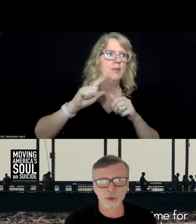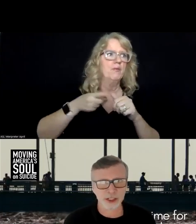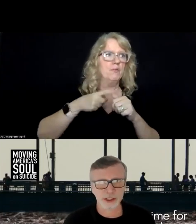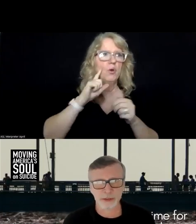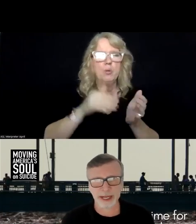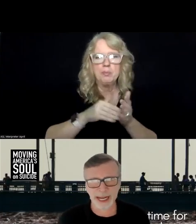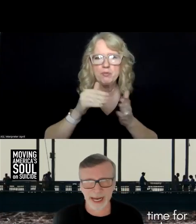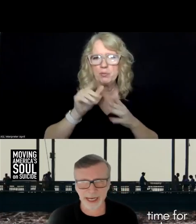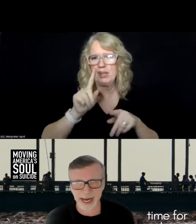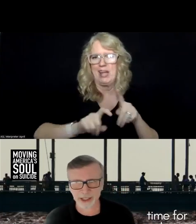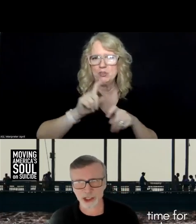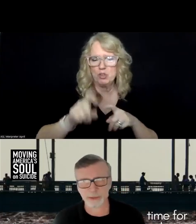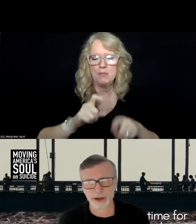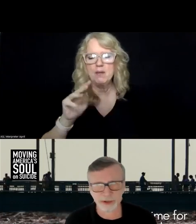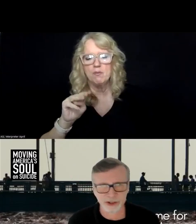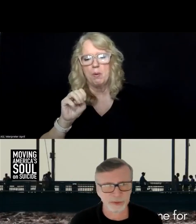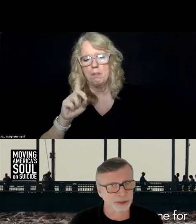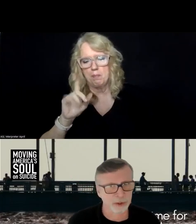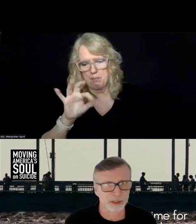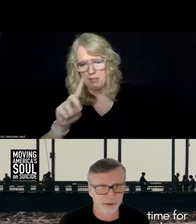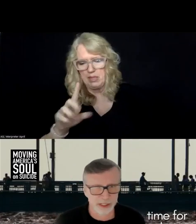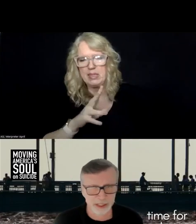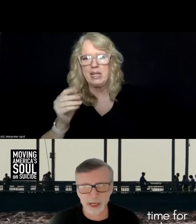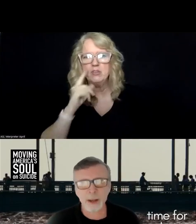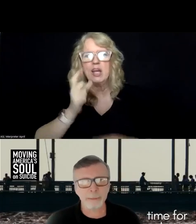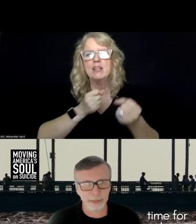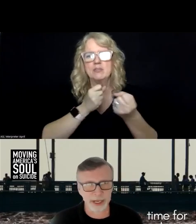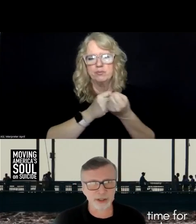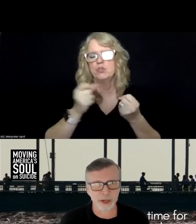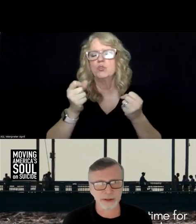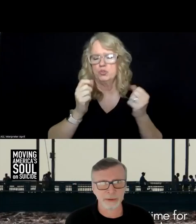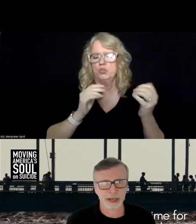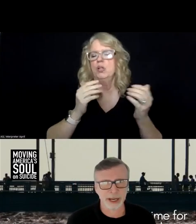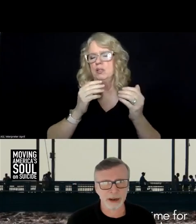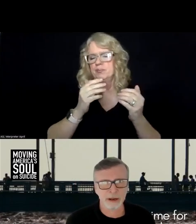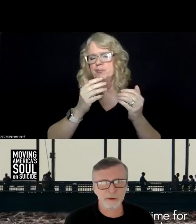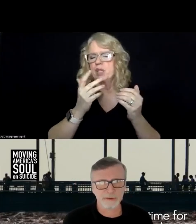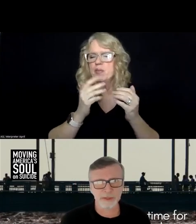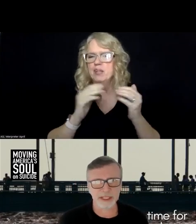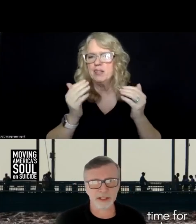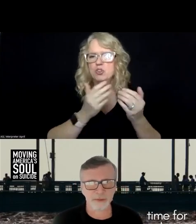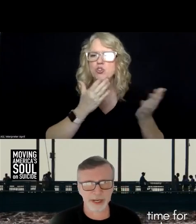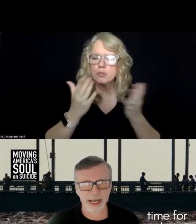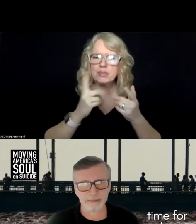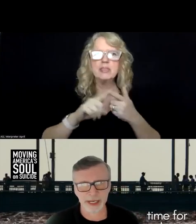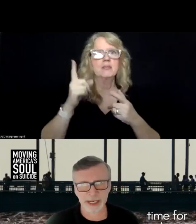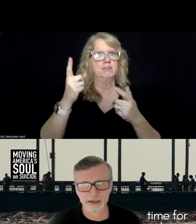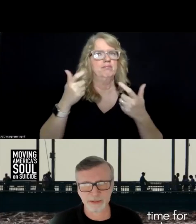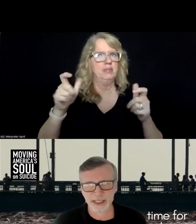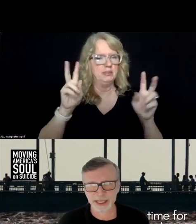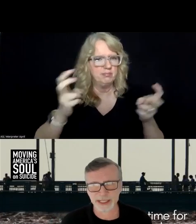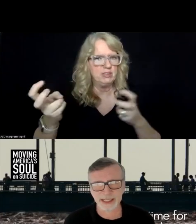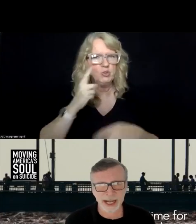frequently asked questions on Medicaid and CHIP coverage of peer support services. Big issue out there right now from the Centers for Medicaid and